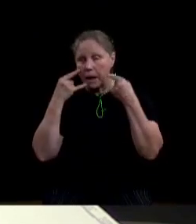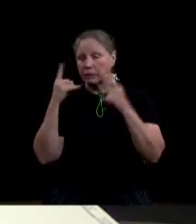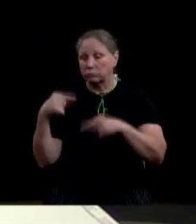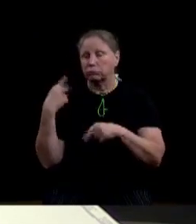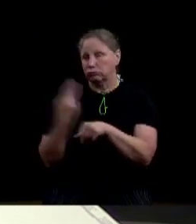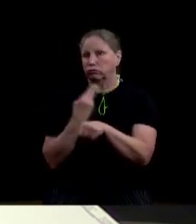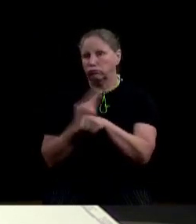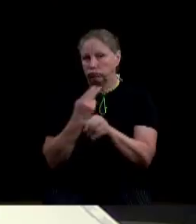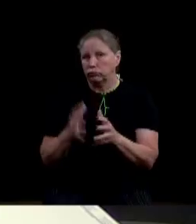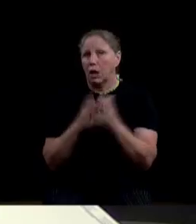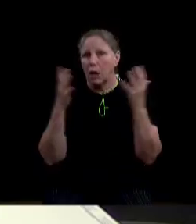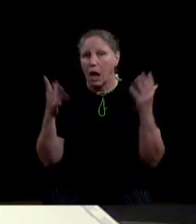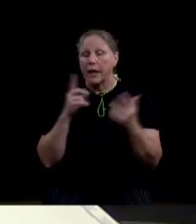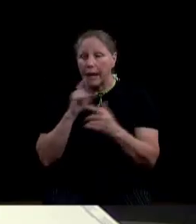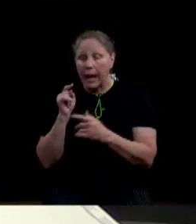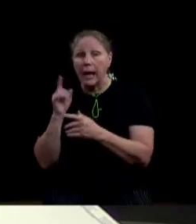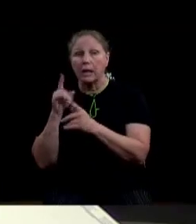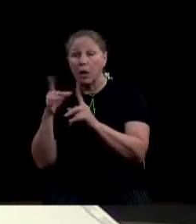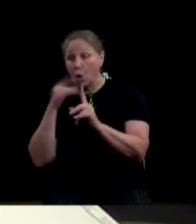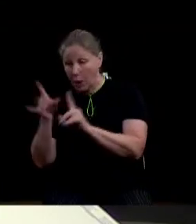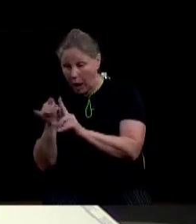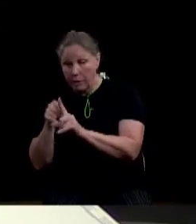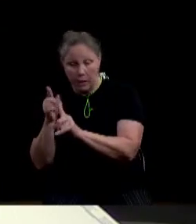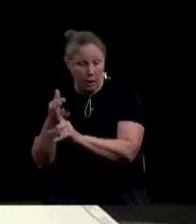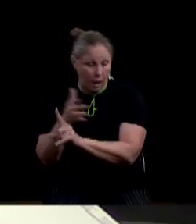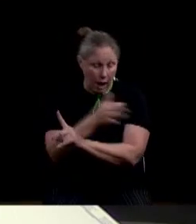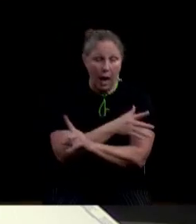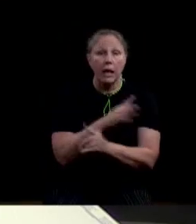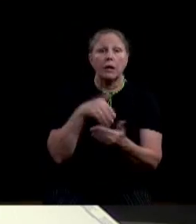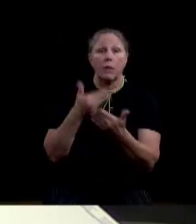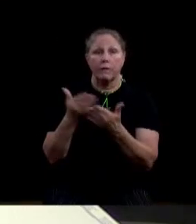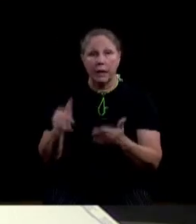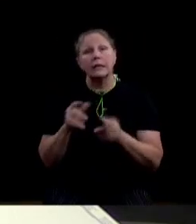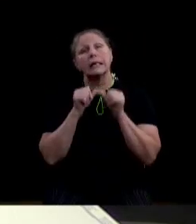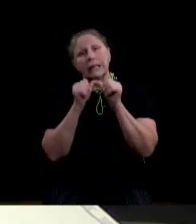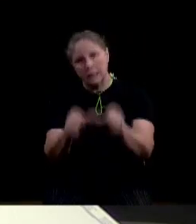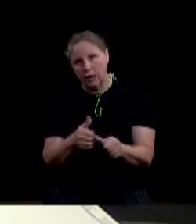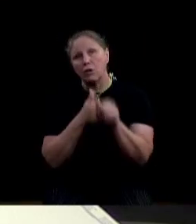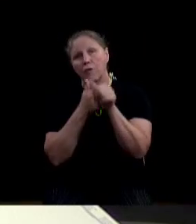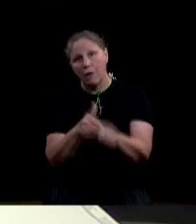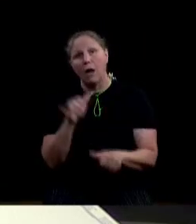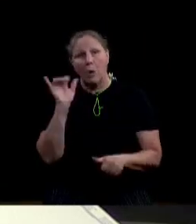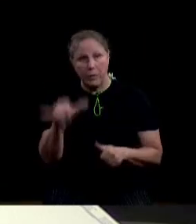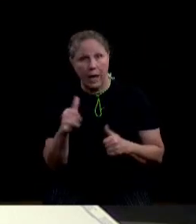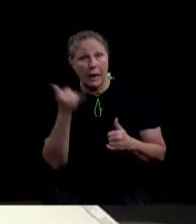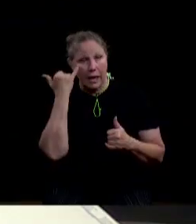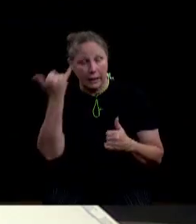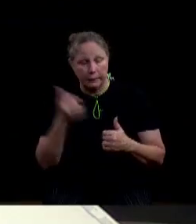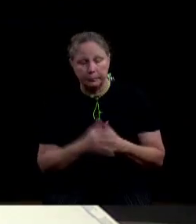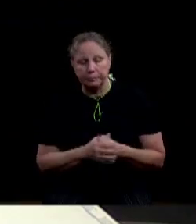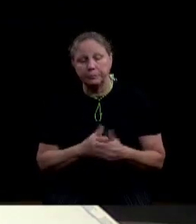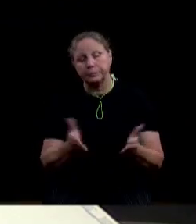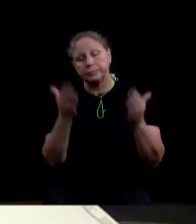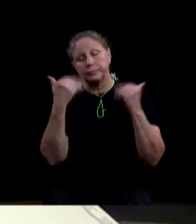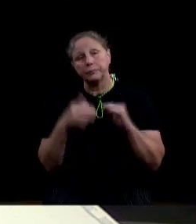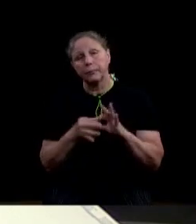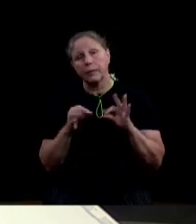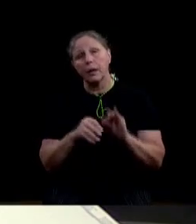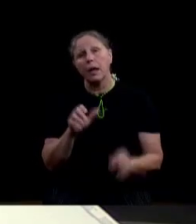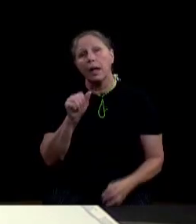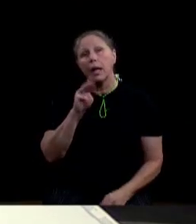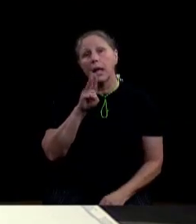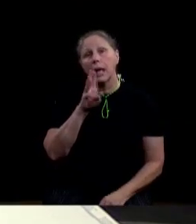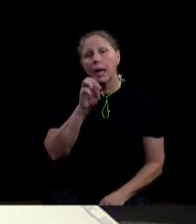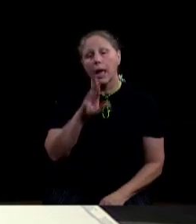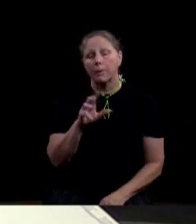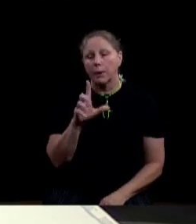where they are. Let's continue following their lead. The next comment is from Amber Lastly. As a concerned citizen of Waco,